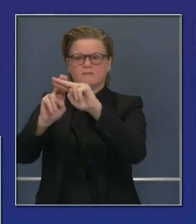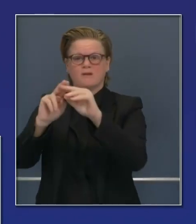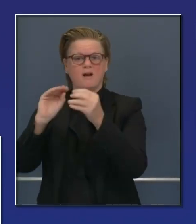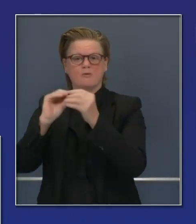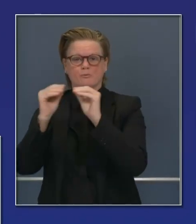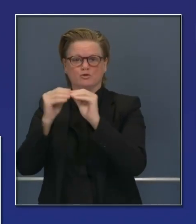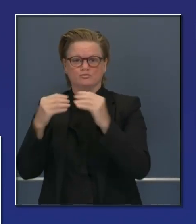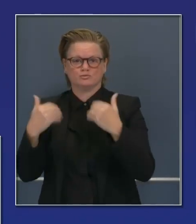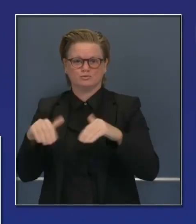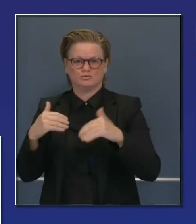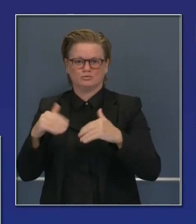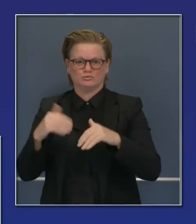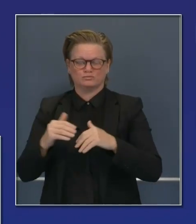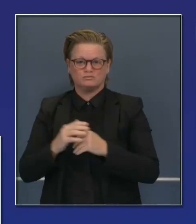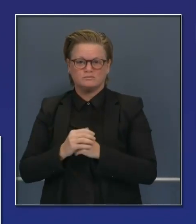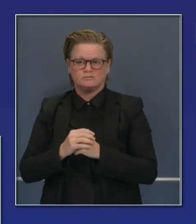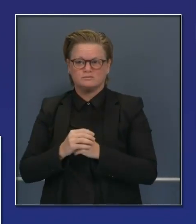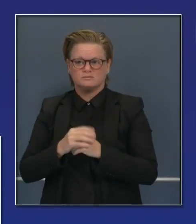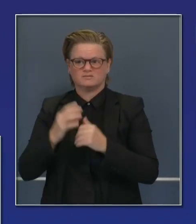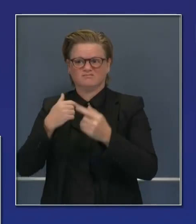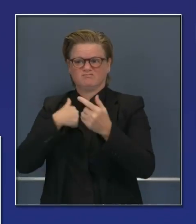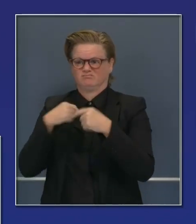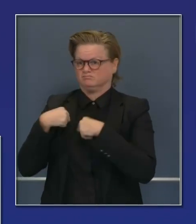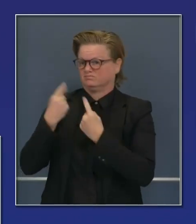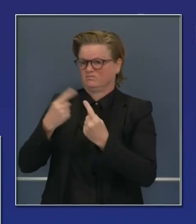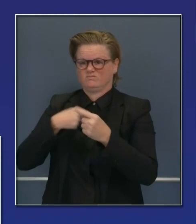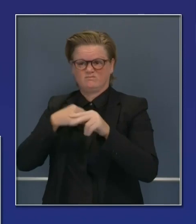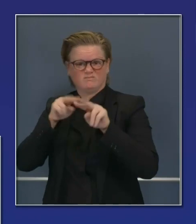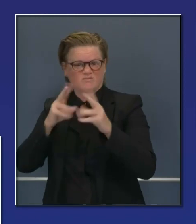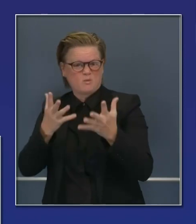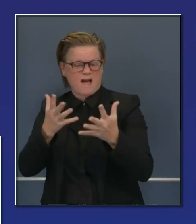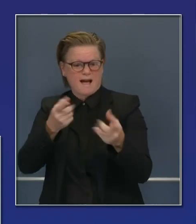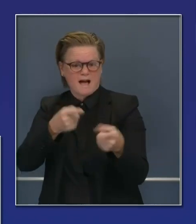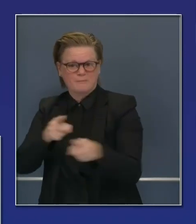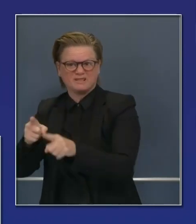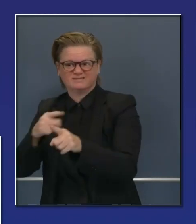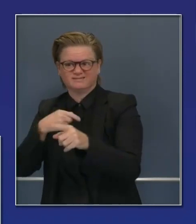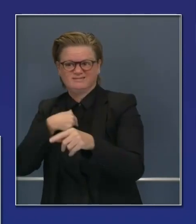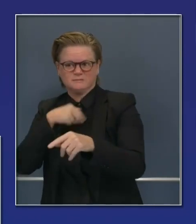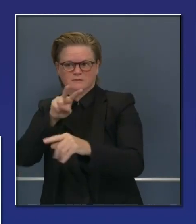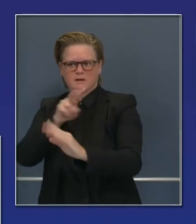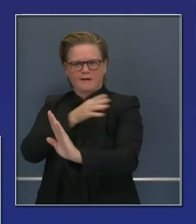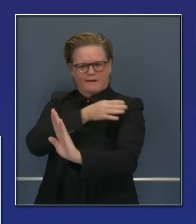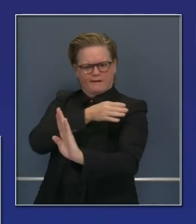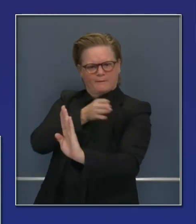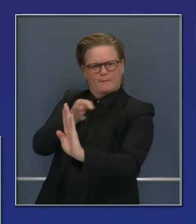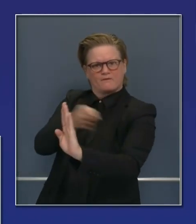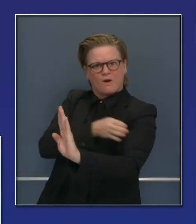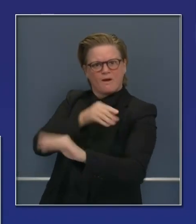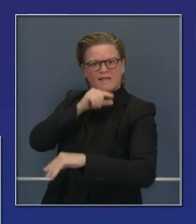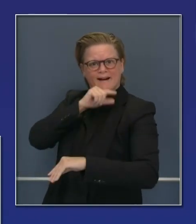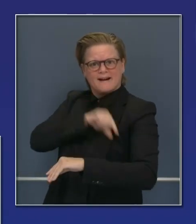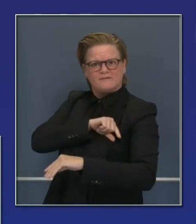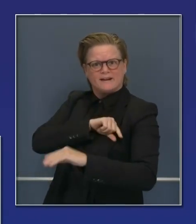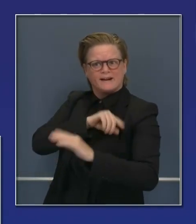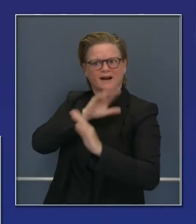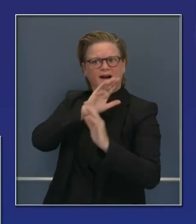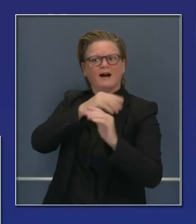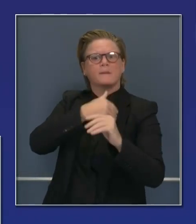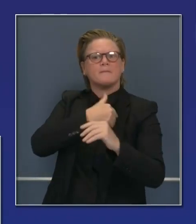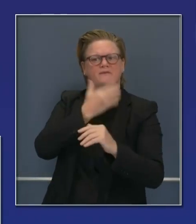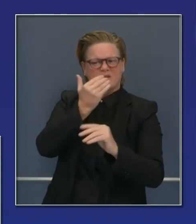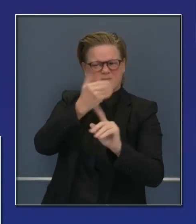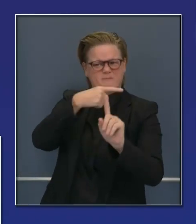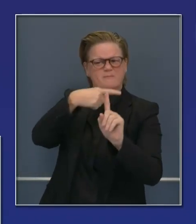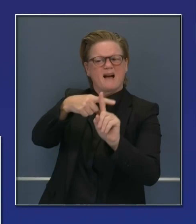been happening. Again, these are pre-Thanksgiving numbers. The 14-day positivity rate has grown from